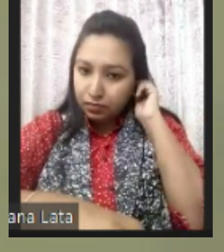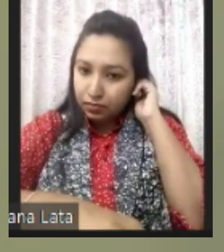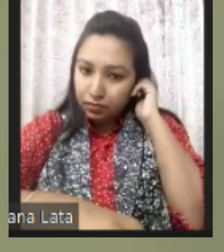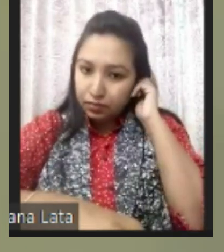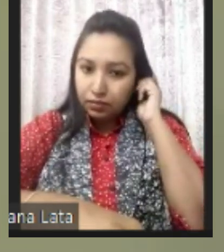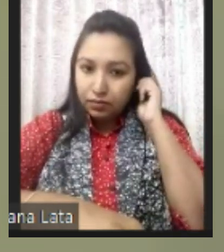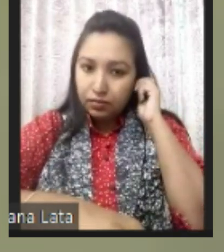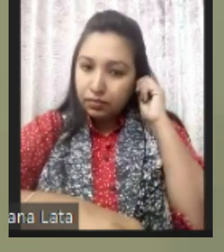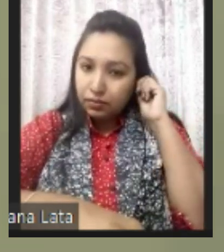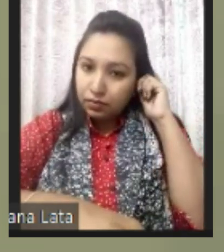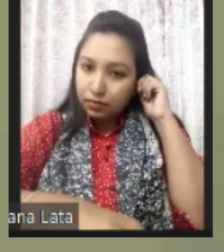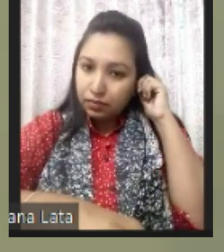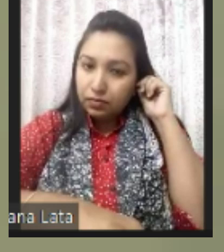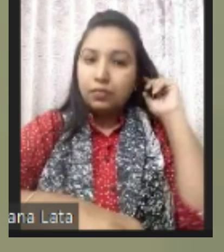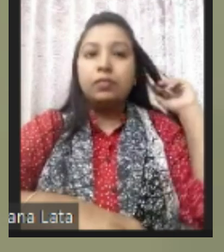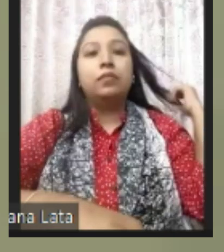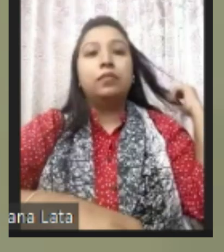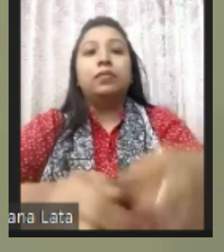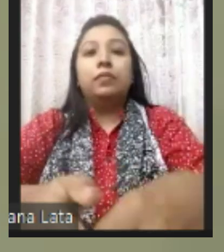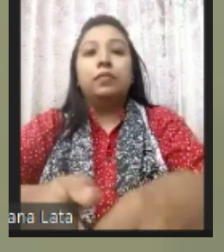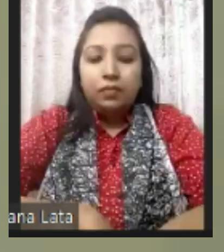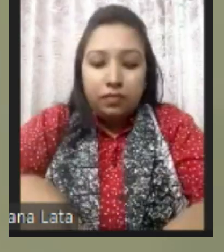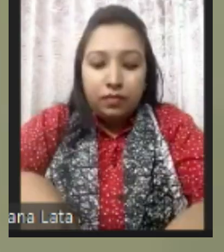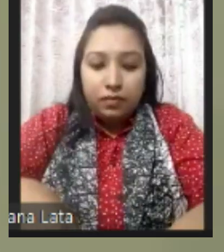our Honorable DG, our special guest.